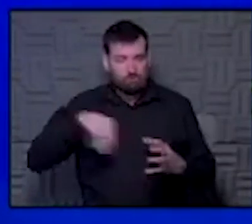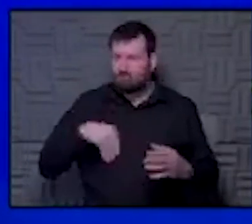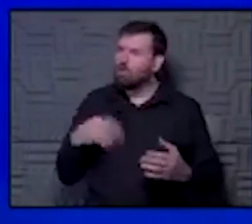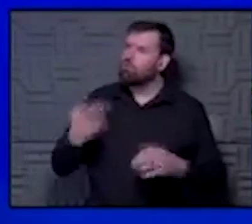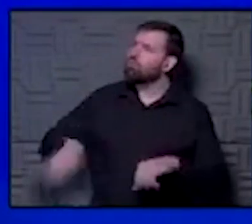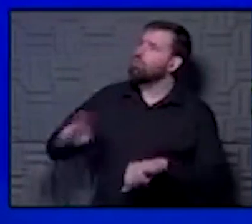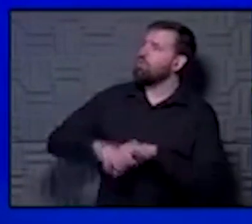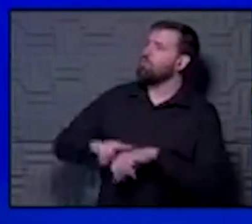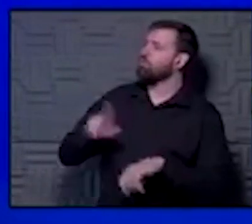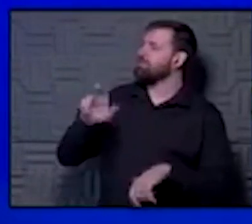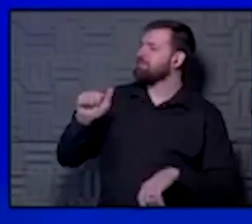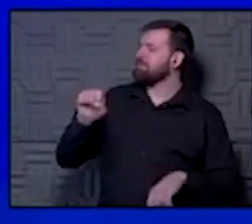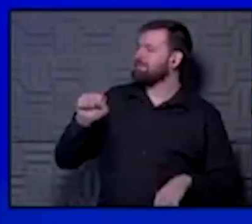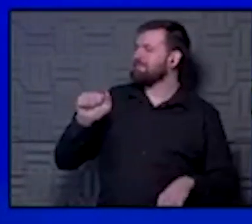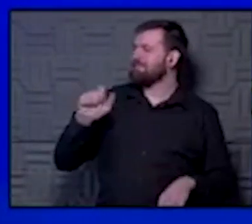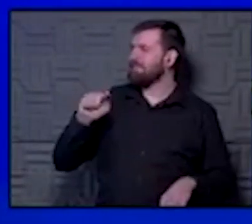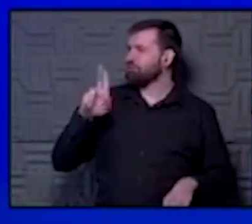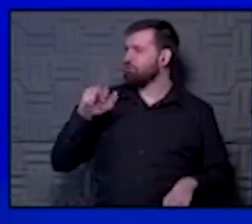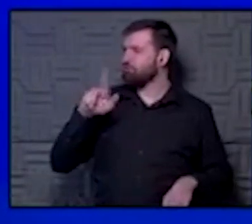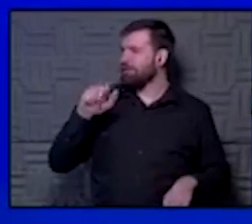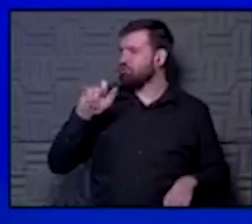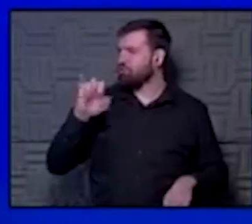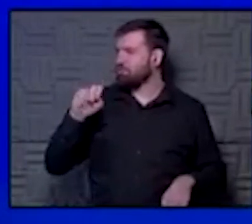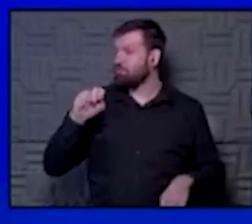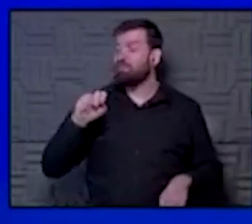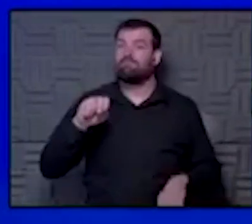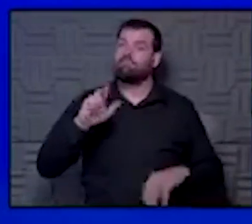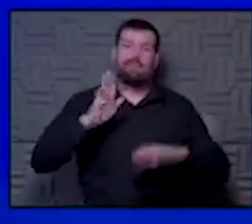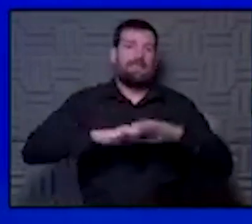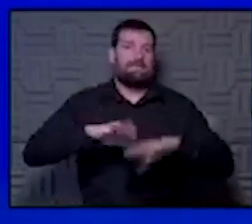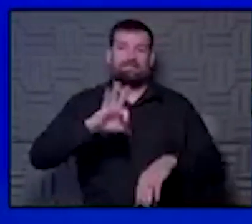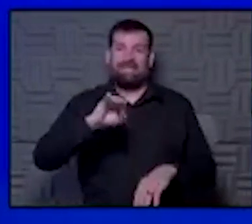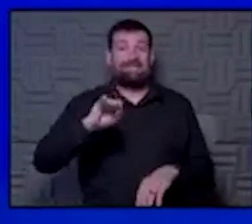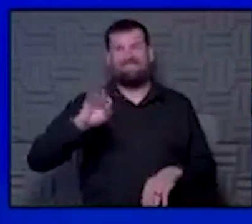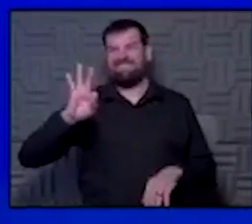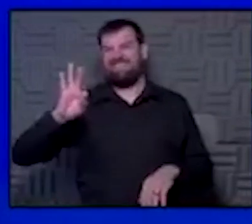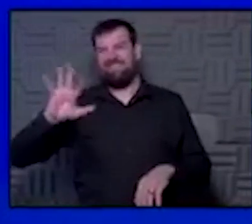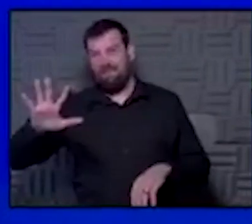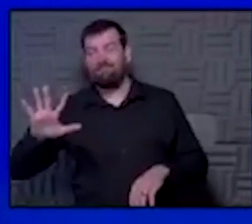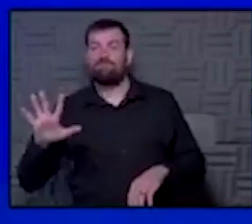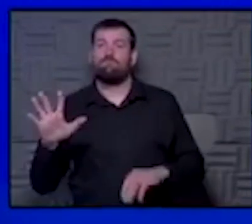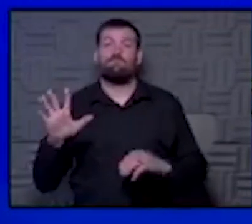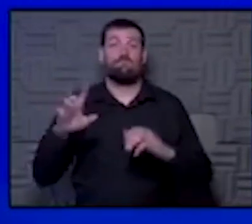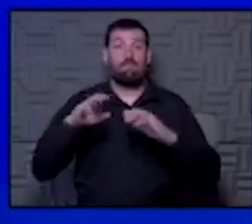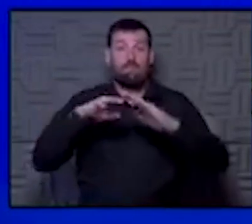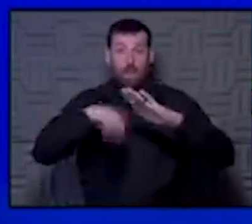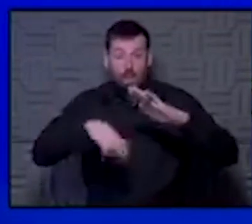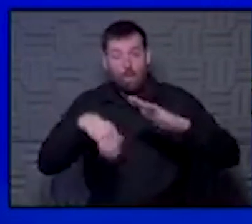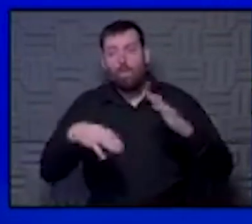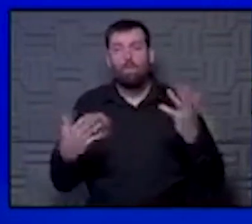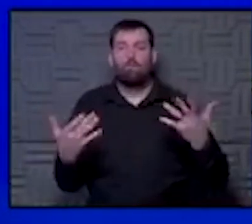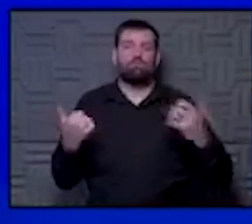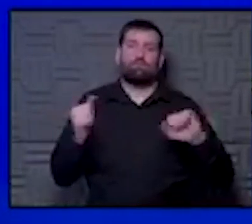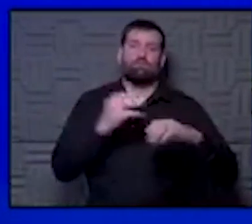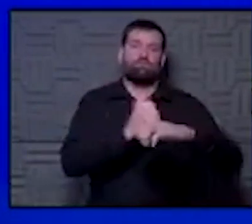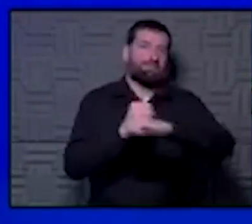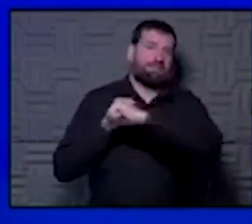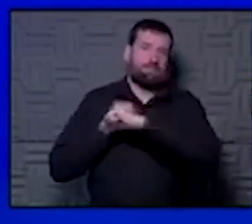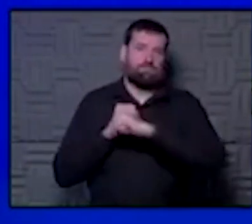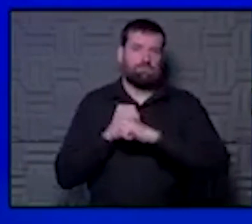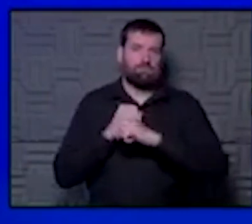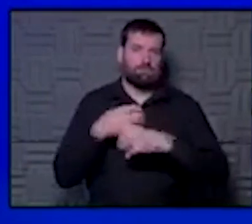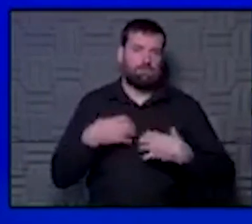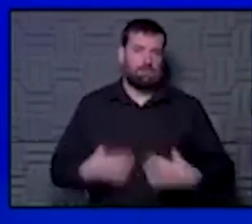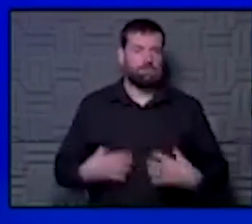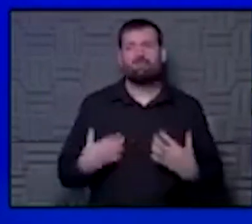normal? Yeah, well, so normal's over 90, and really it's over 95. And after that, we're trying to do things to help protect the lungs. So let's talk